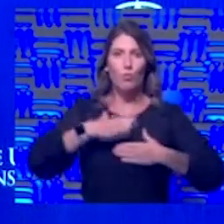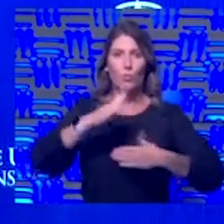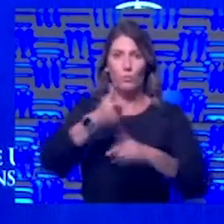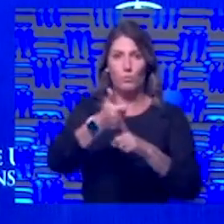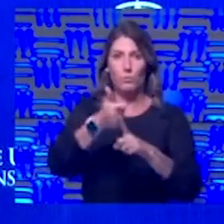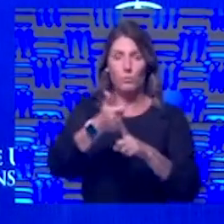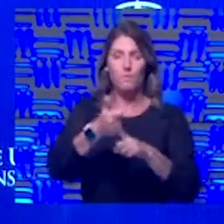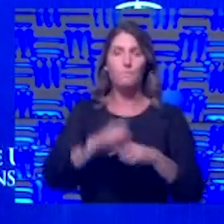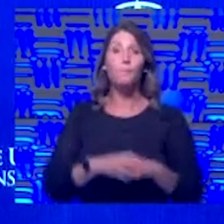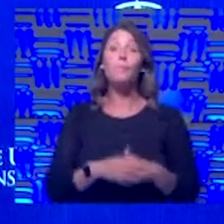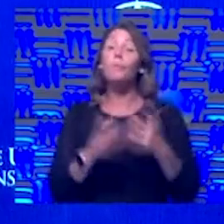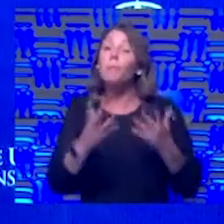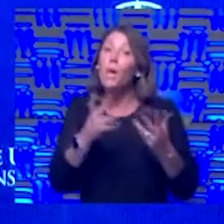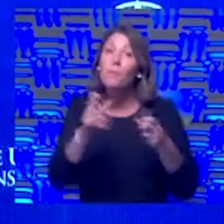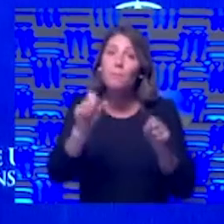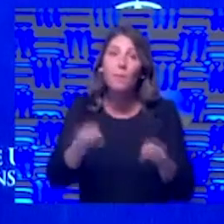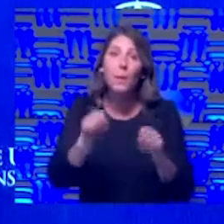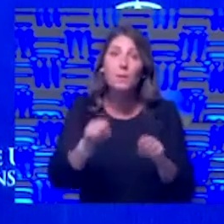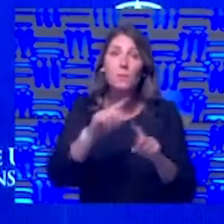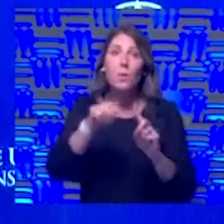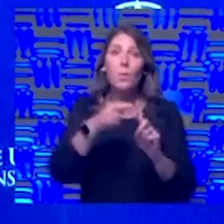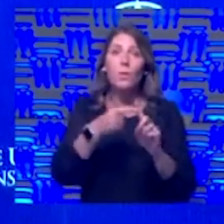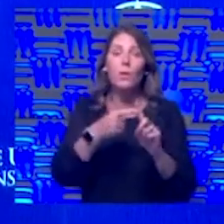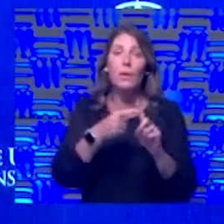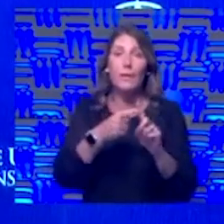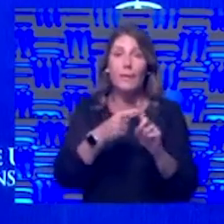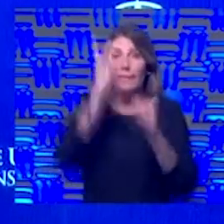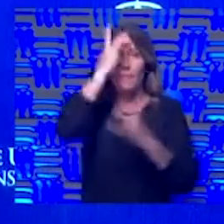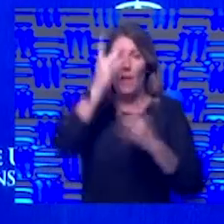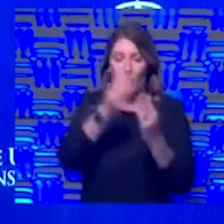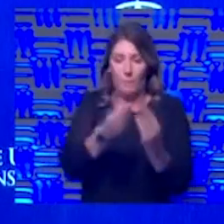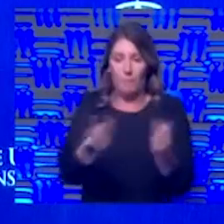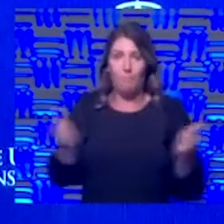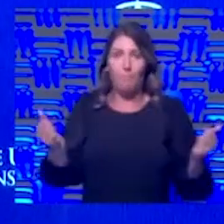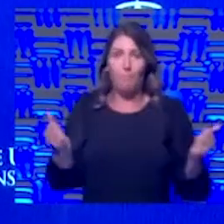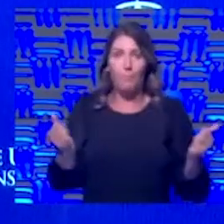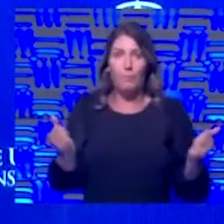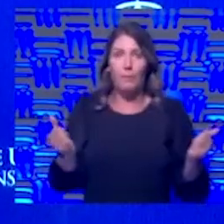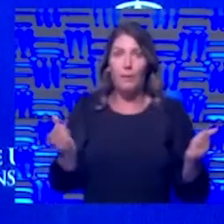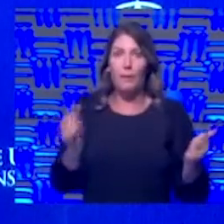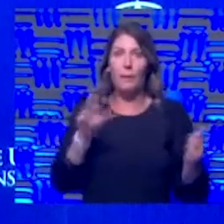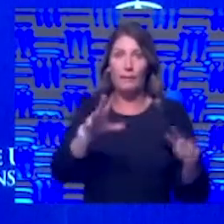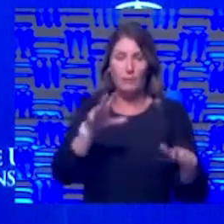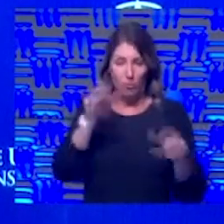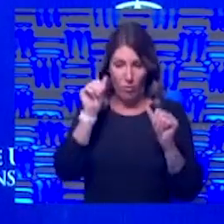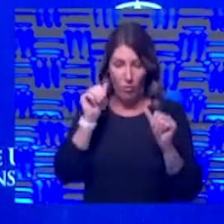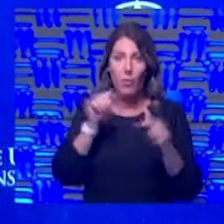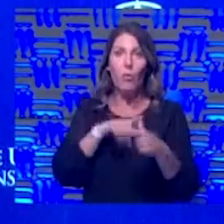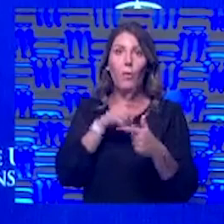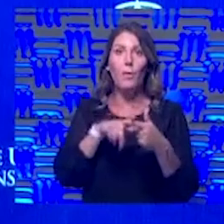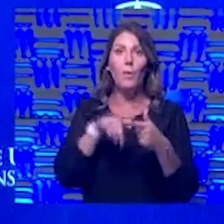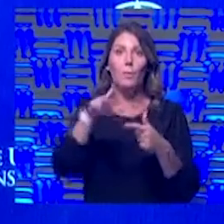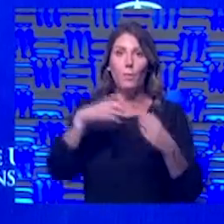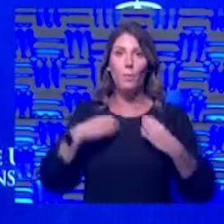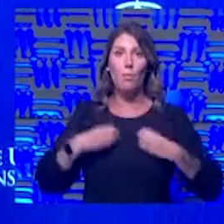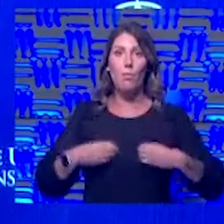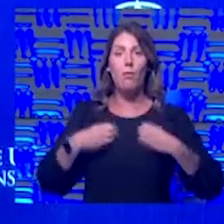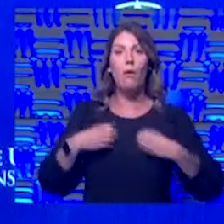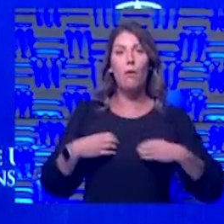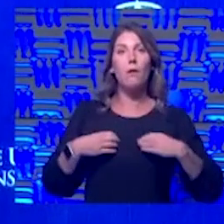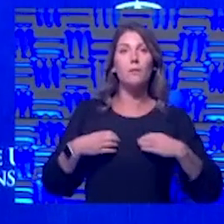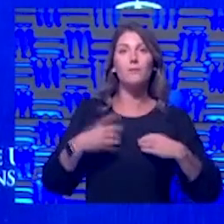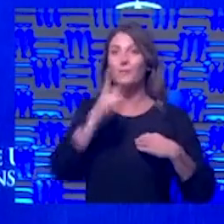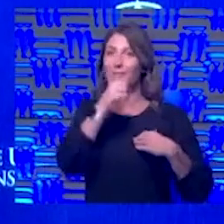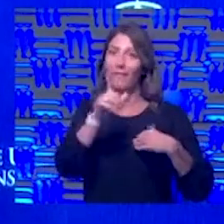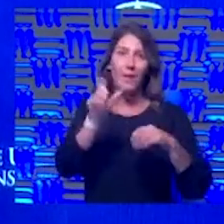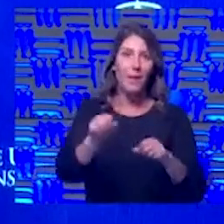And it may be possible then that once you've cleared the virus and the virus is gone, then and your lungs are, you're